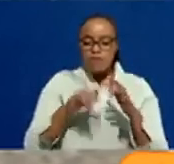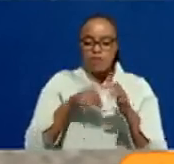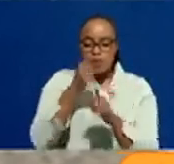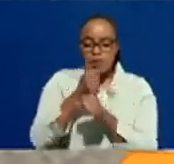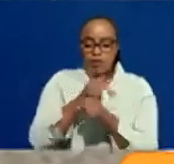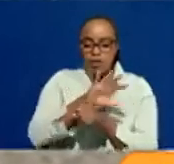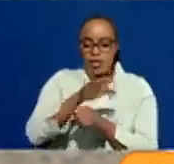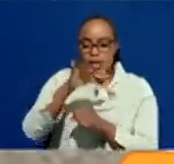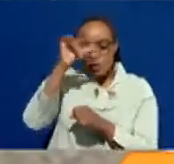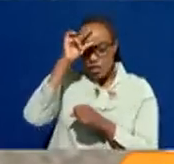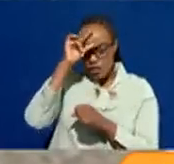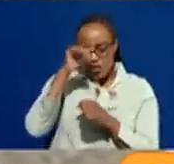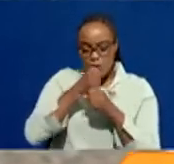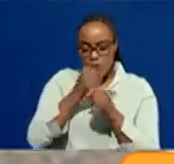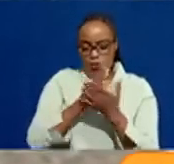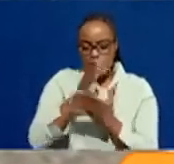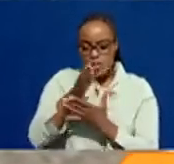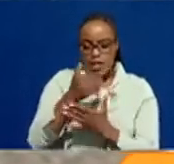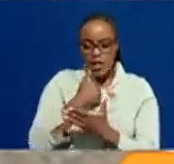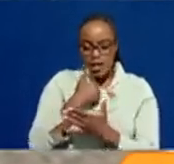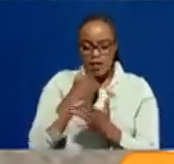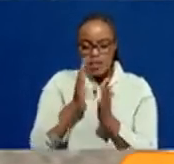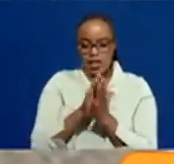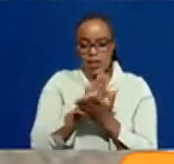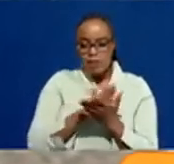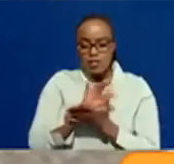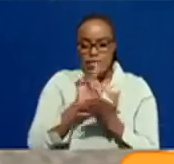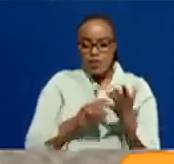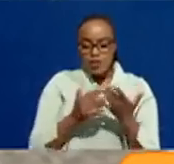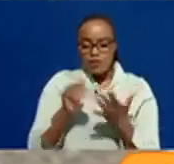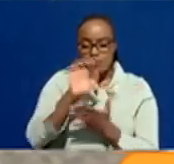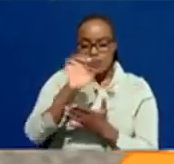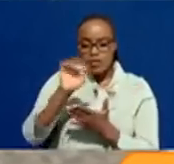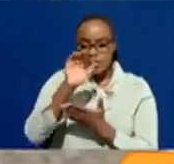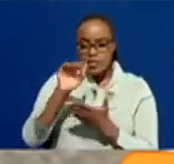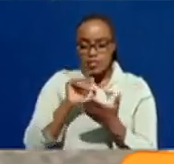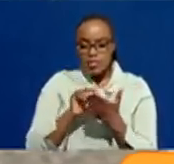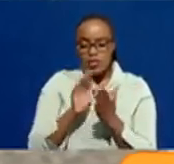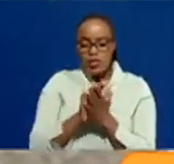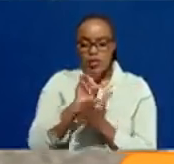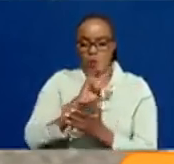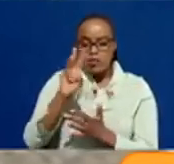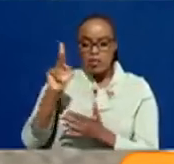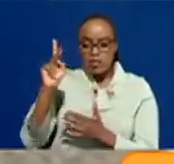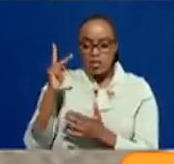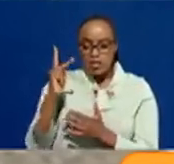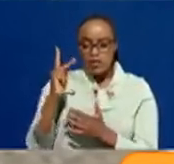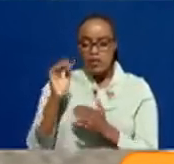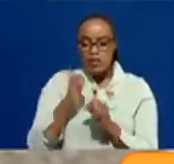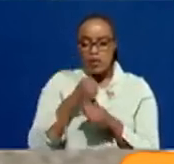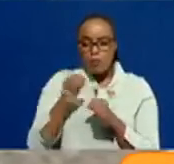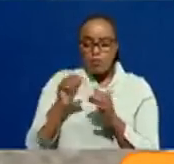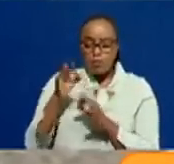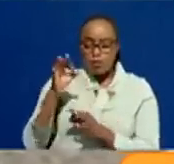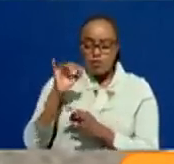with county governments to make sure the distribution, and he's basically said Eastern, Central, and Western Kenya, the kind of the